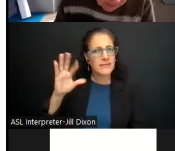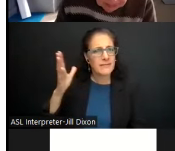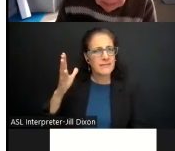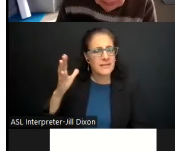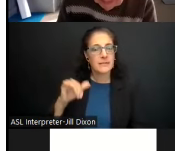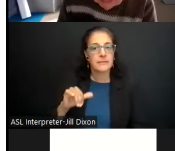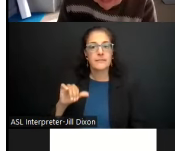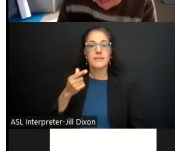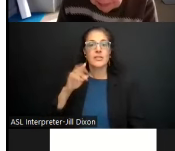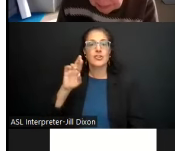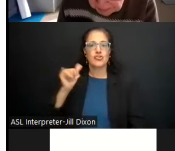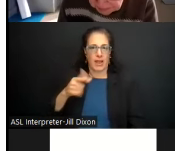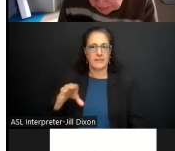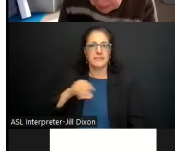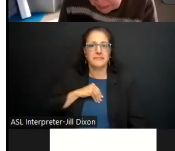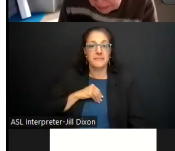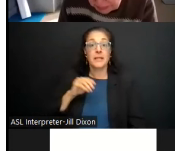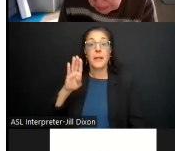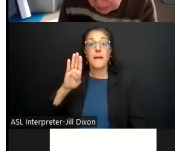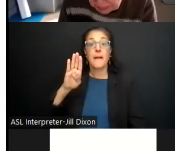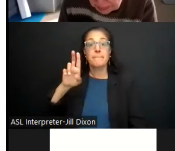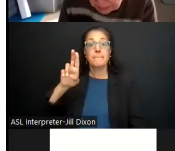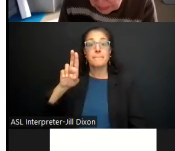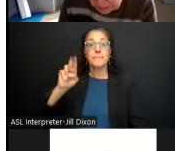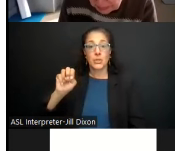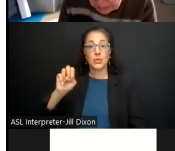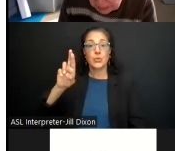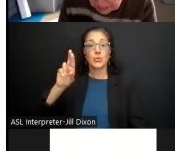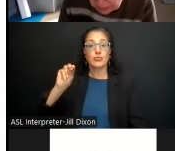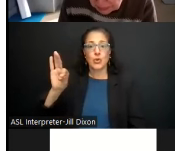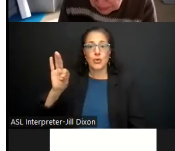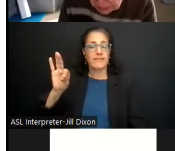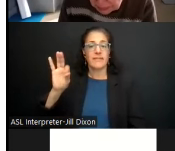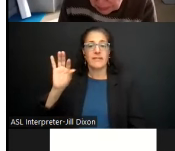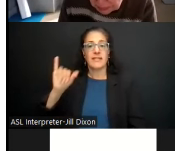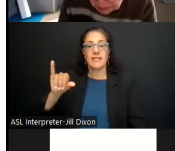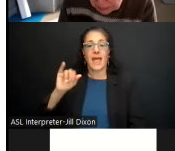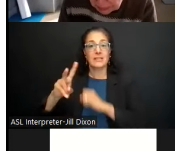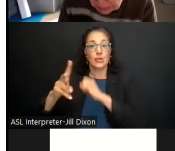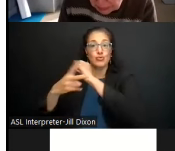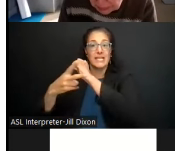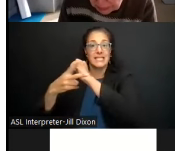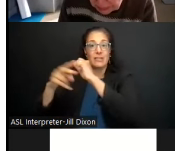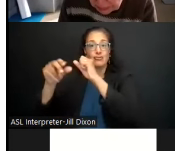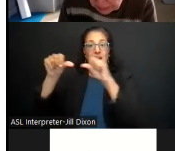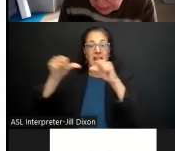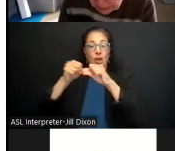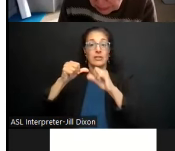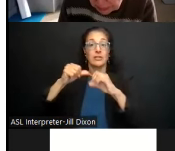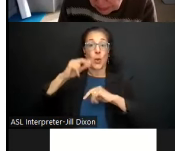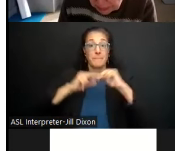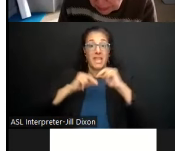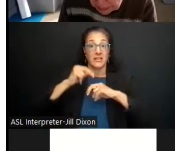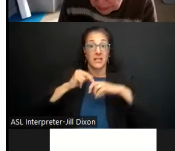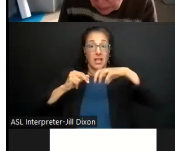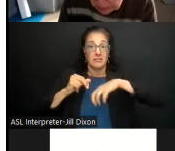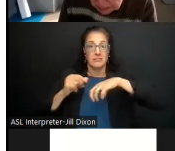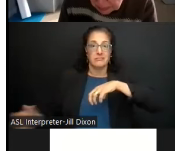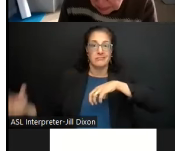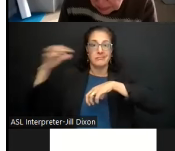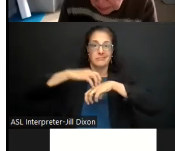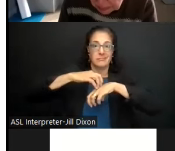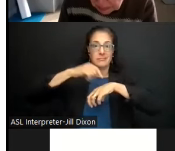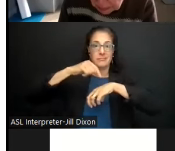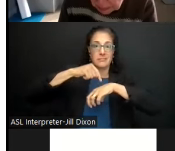I can take that one. So blue roofs are essentially retention areas on top of buildings. So you